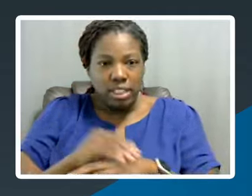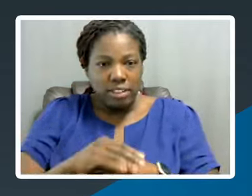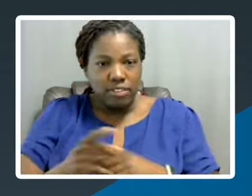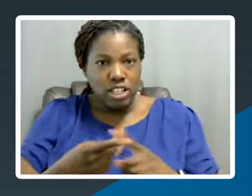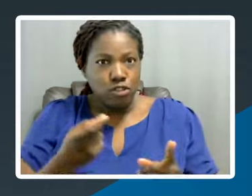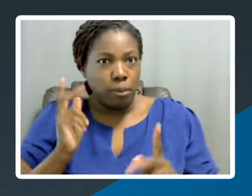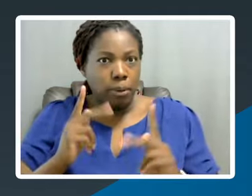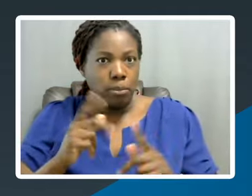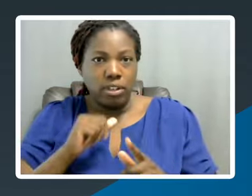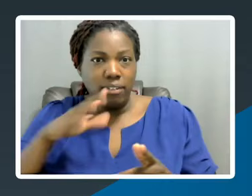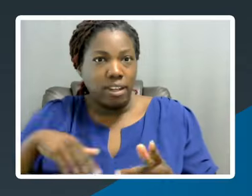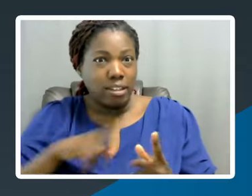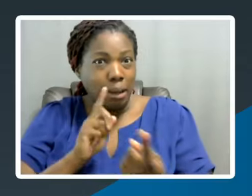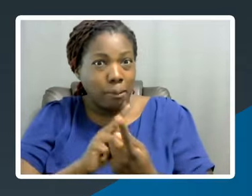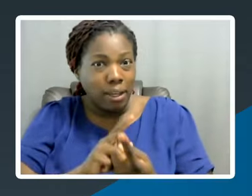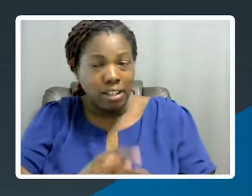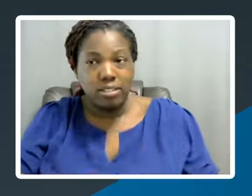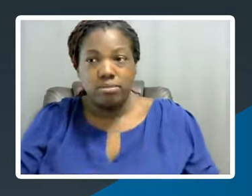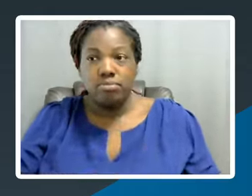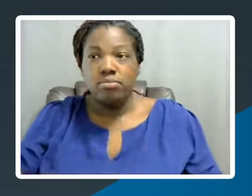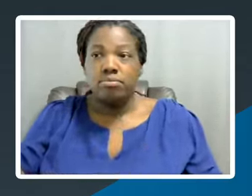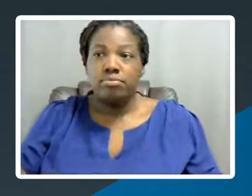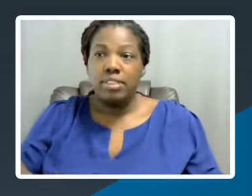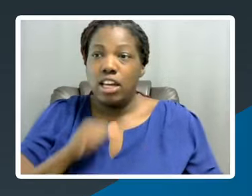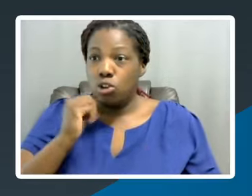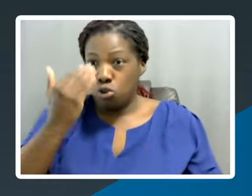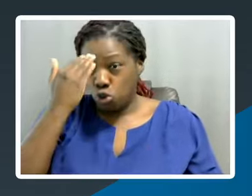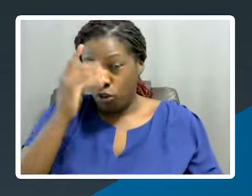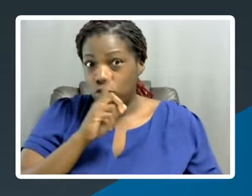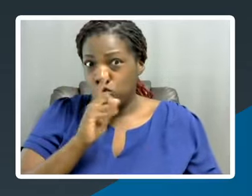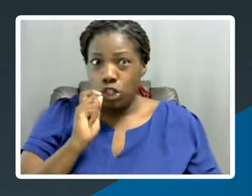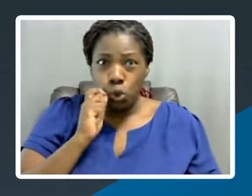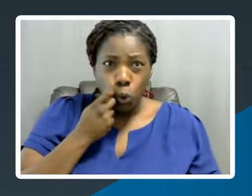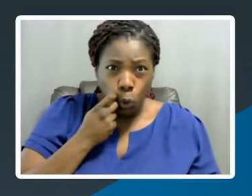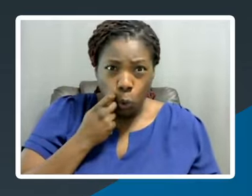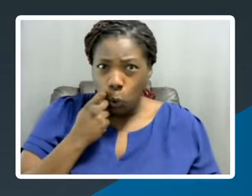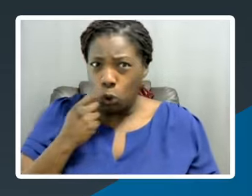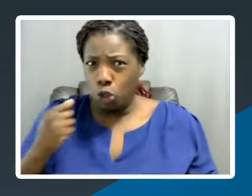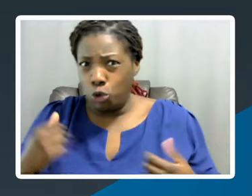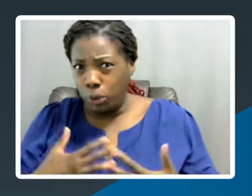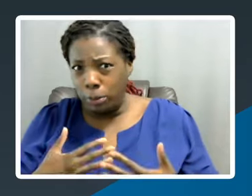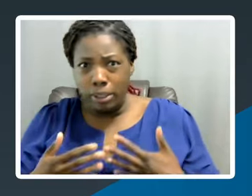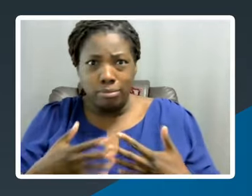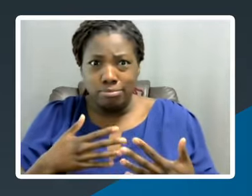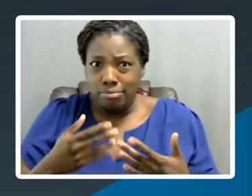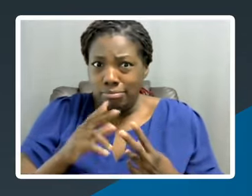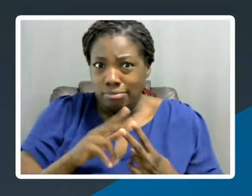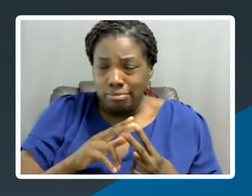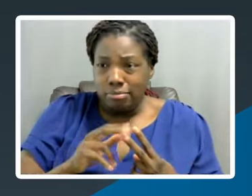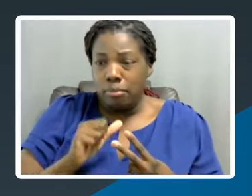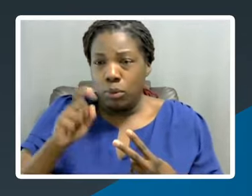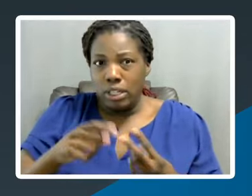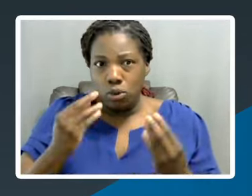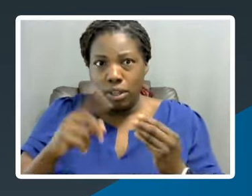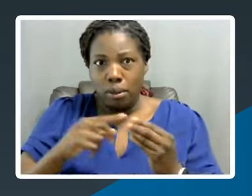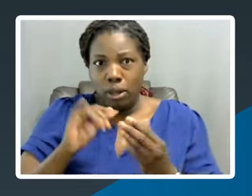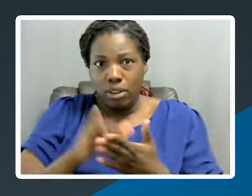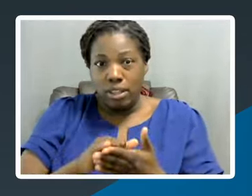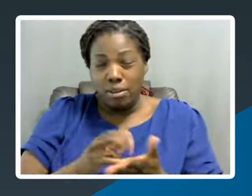life. Now, I don't know if that's really awesome or really creepy, but it's something that we need to be thinking about. And to be